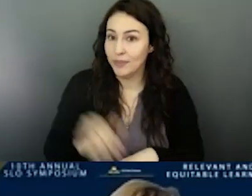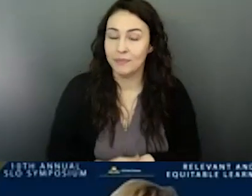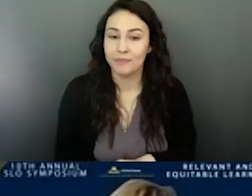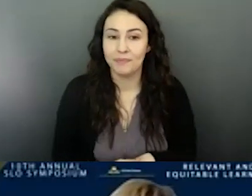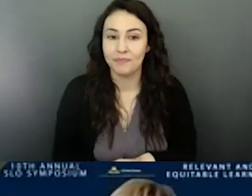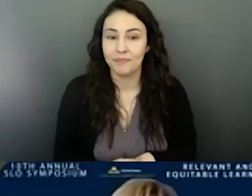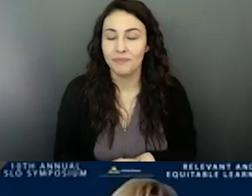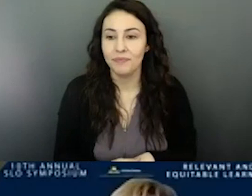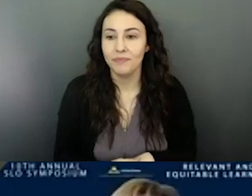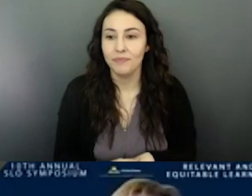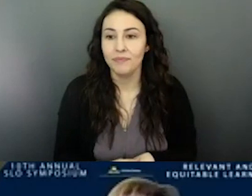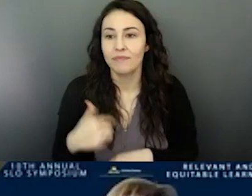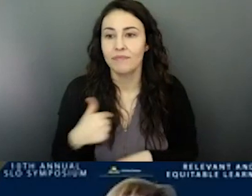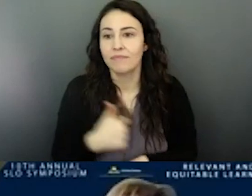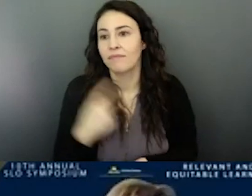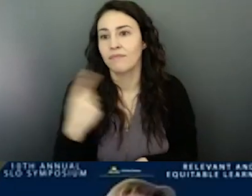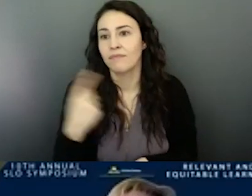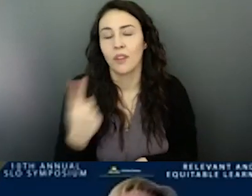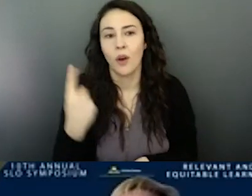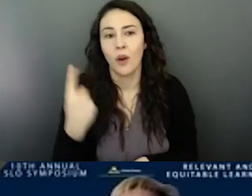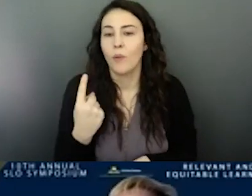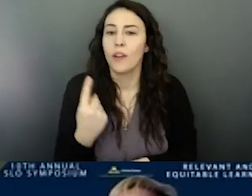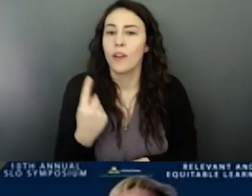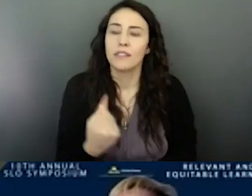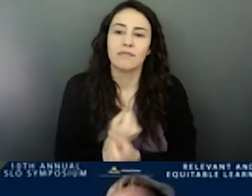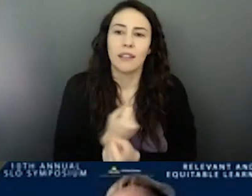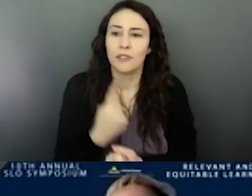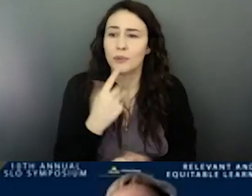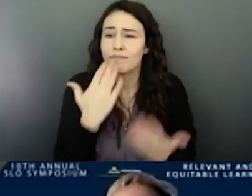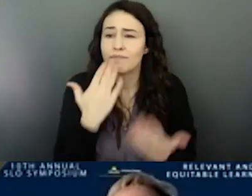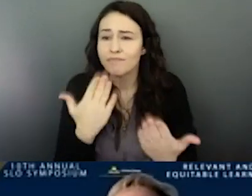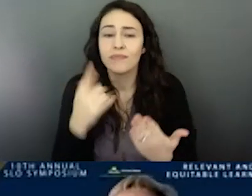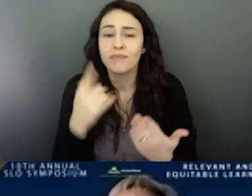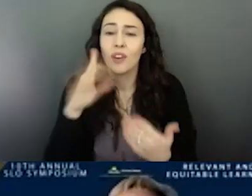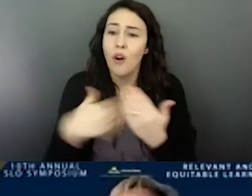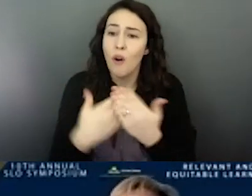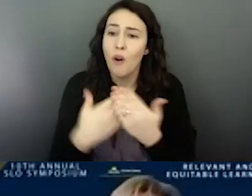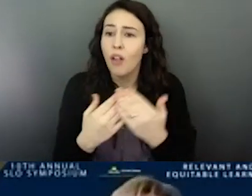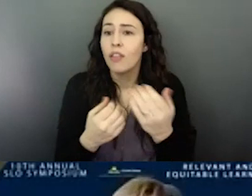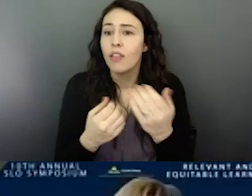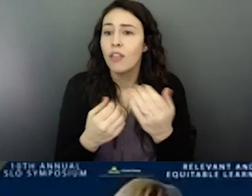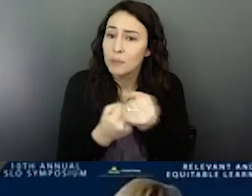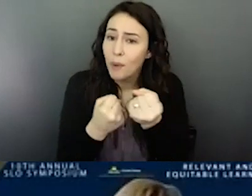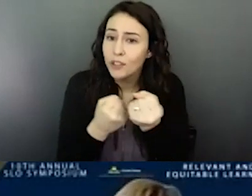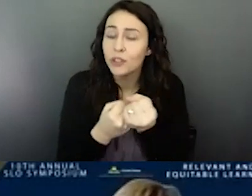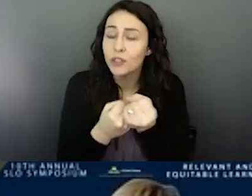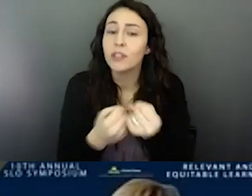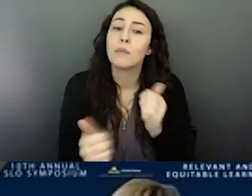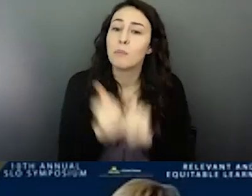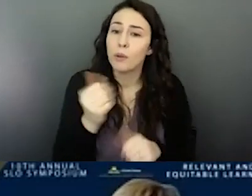We would always love to say a thank you to all of our symposium sponsors. Most of these are our home colleges and